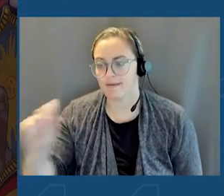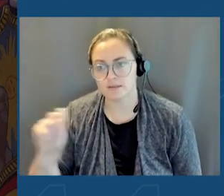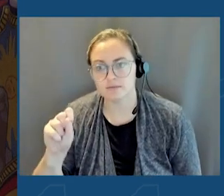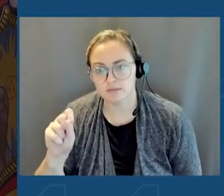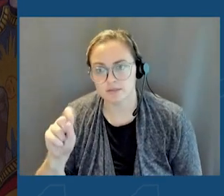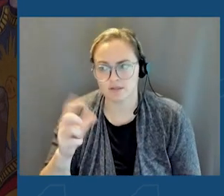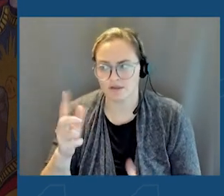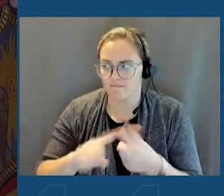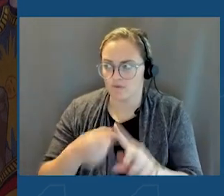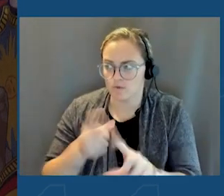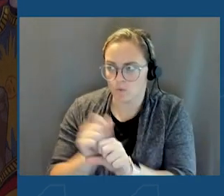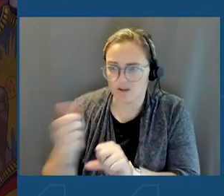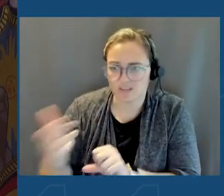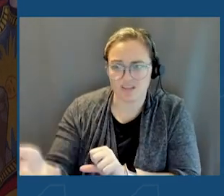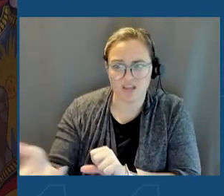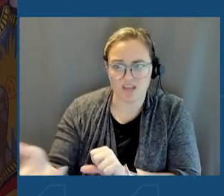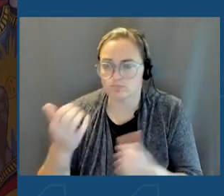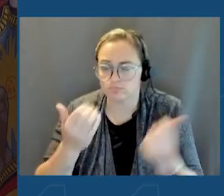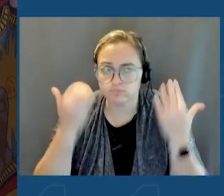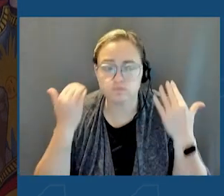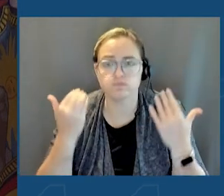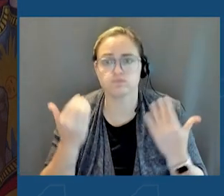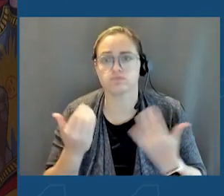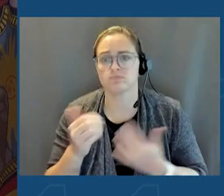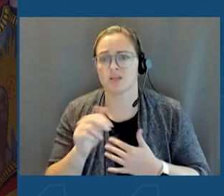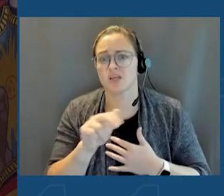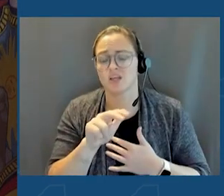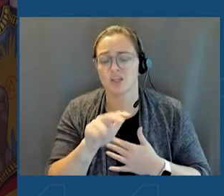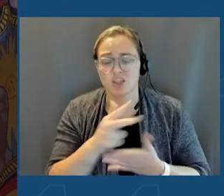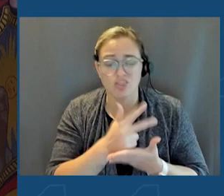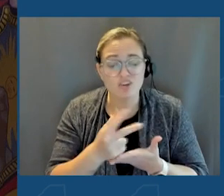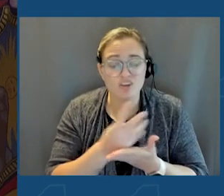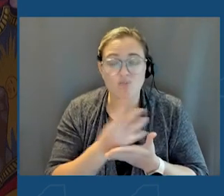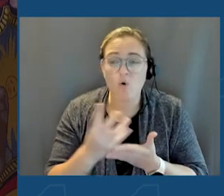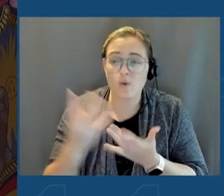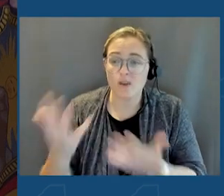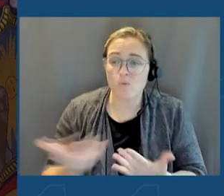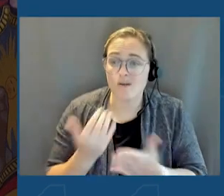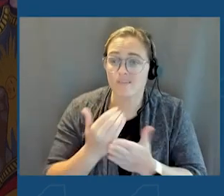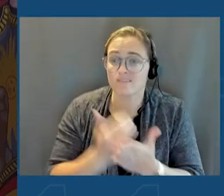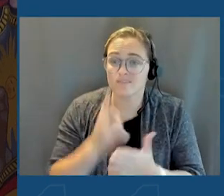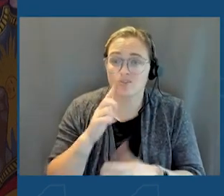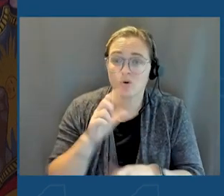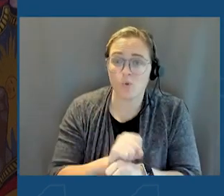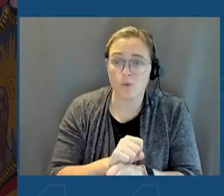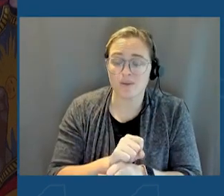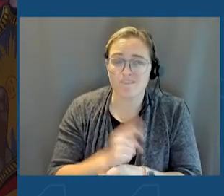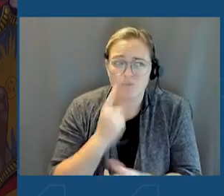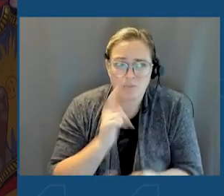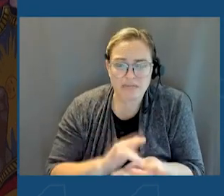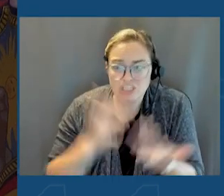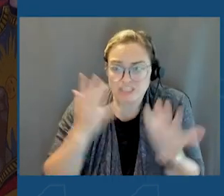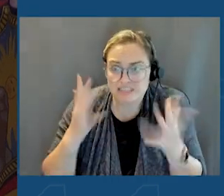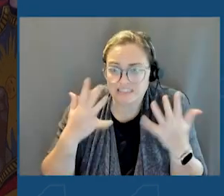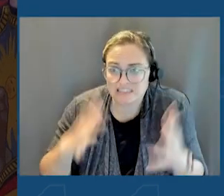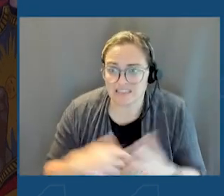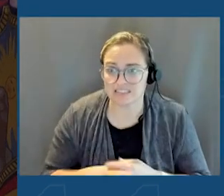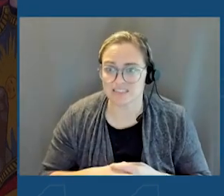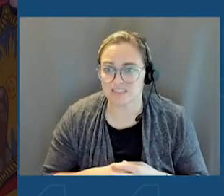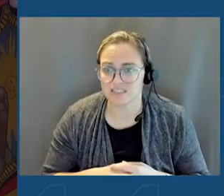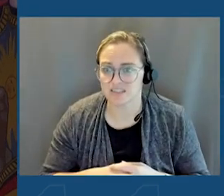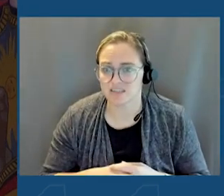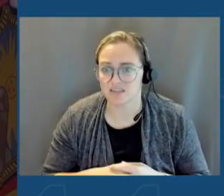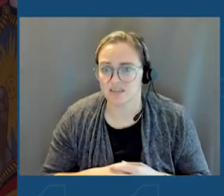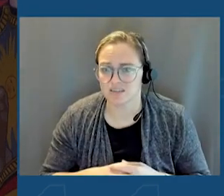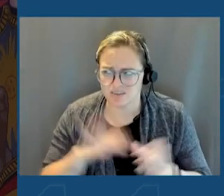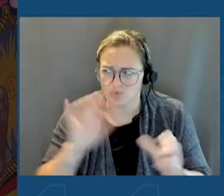It's overwhelming. People have 3 and 4 week waiting lists to get appointments just to come for pills. How crazy is that? Like, we can mail